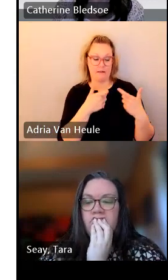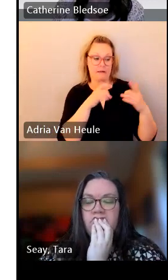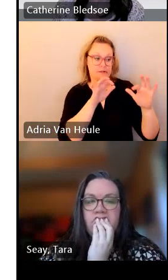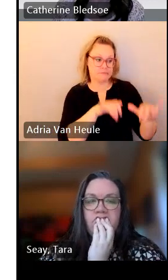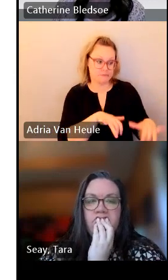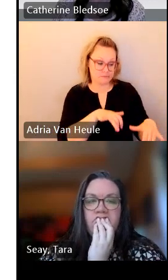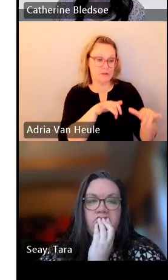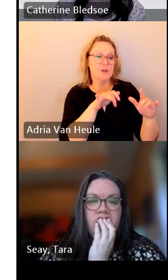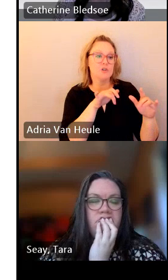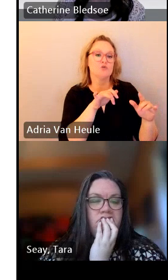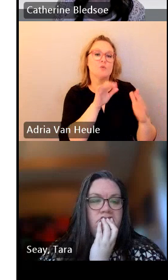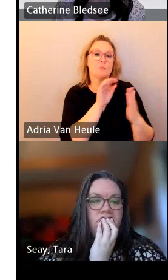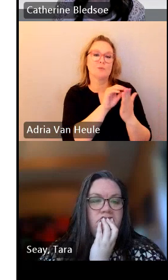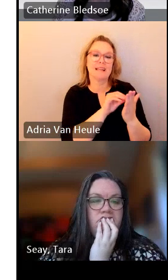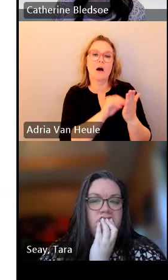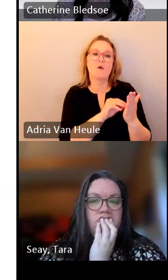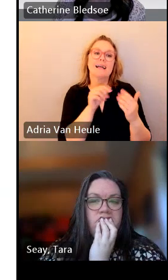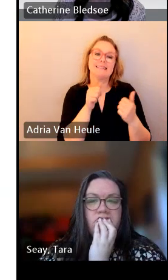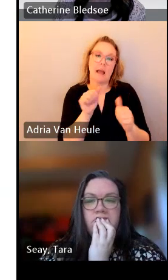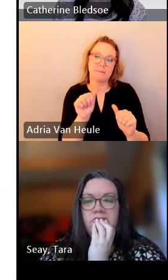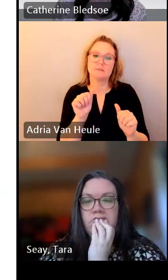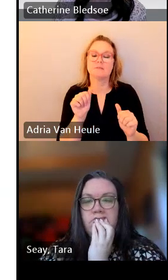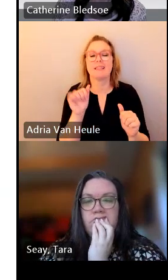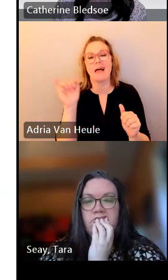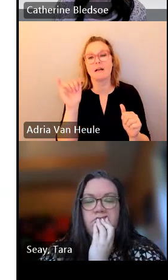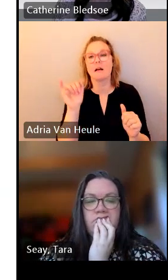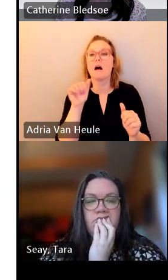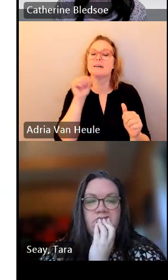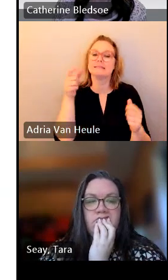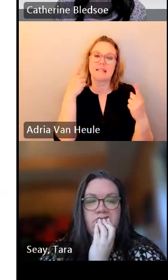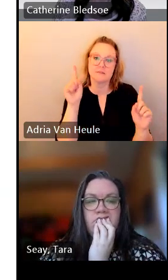attempts, and we talked through that when those are those unsuccessful attempts,